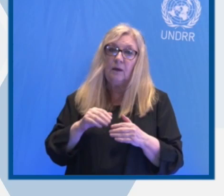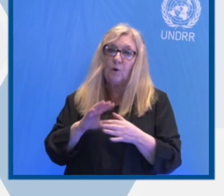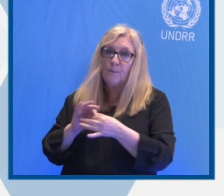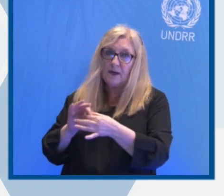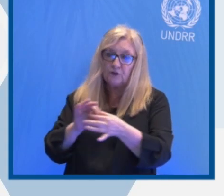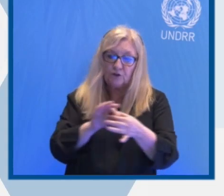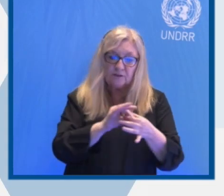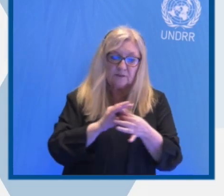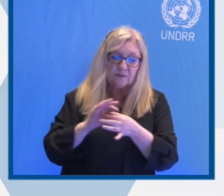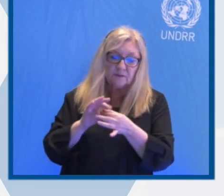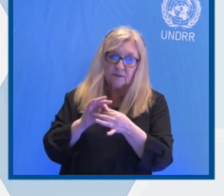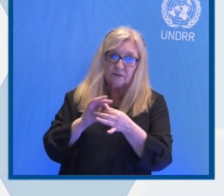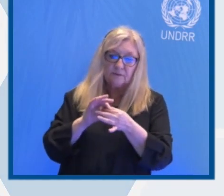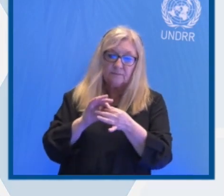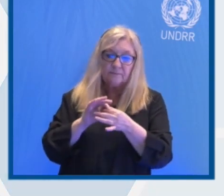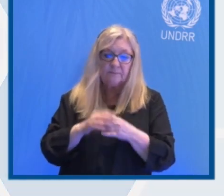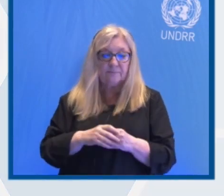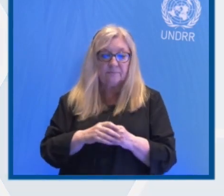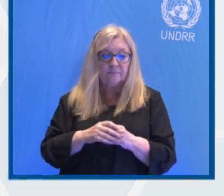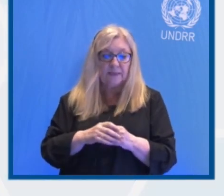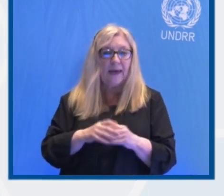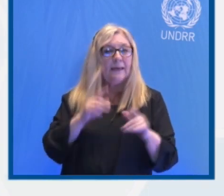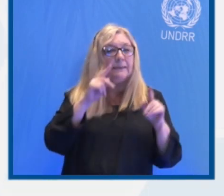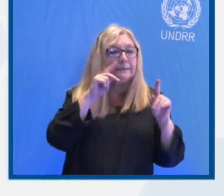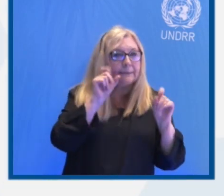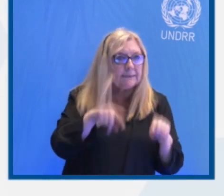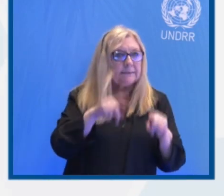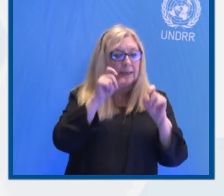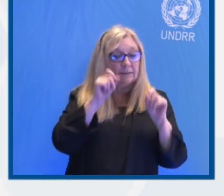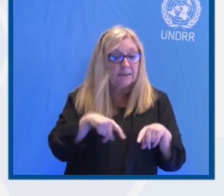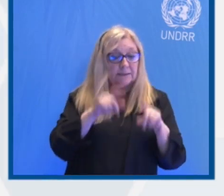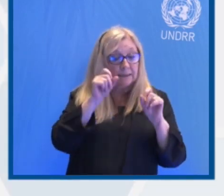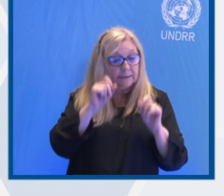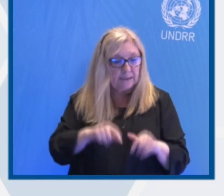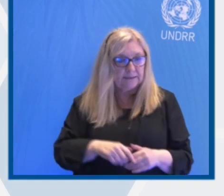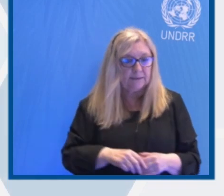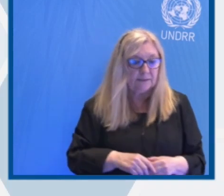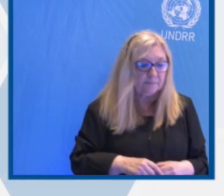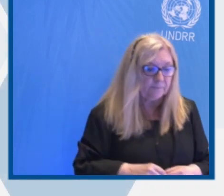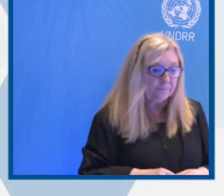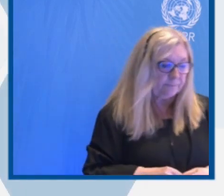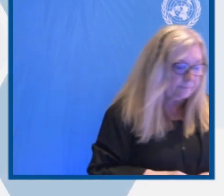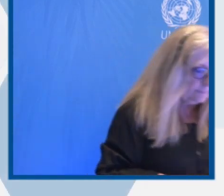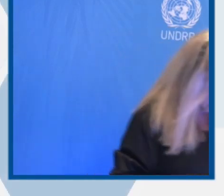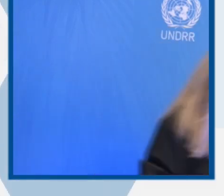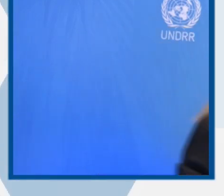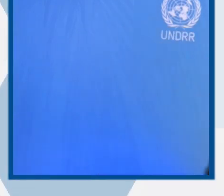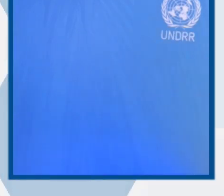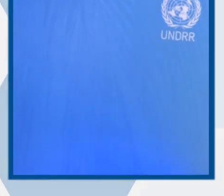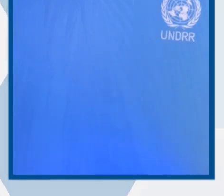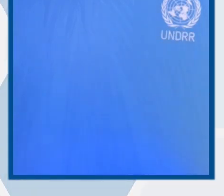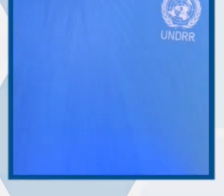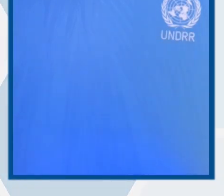cooperation, meeting, and solidarity also. Thank you very much for that. Before